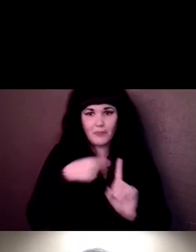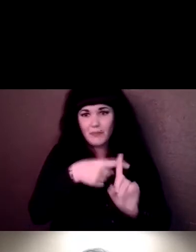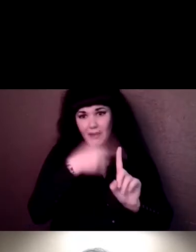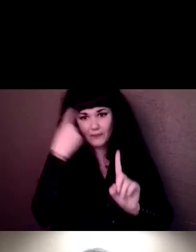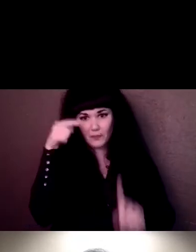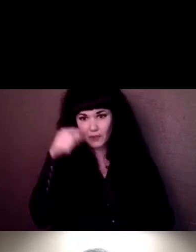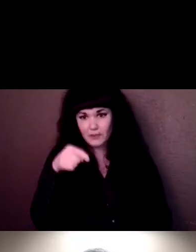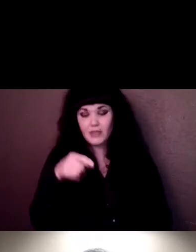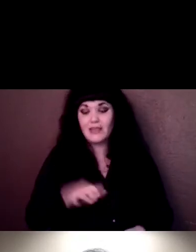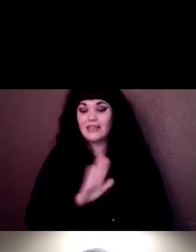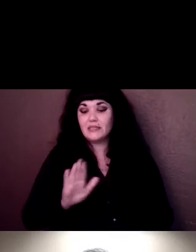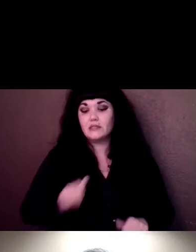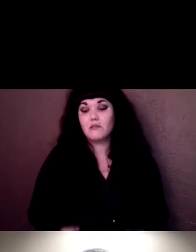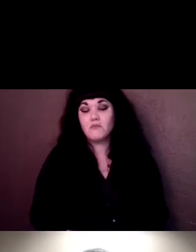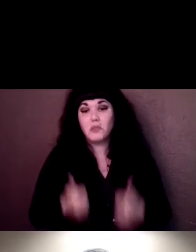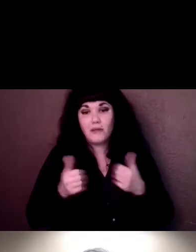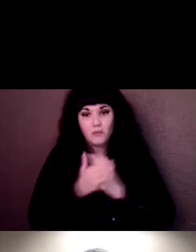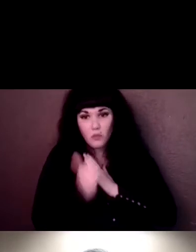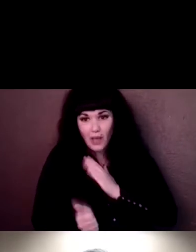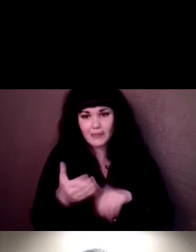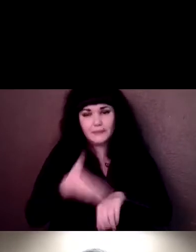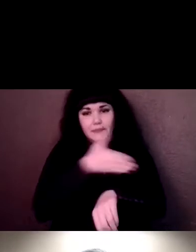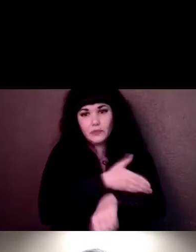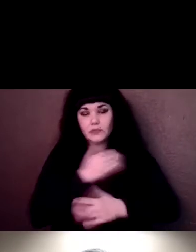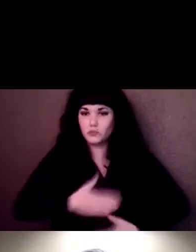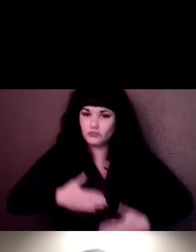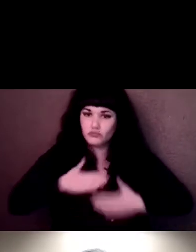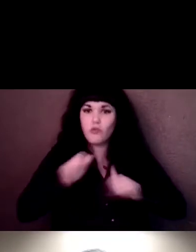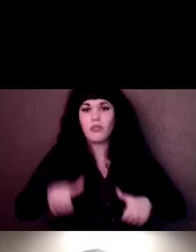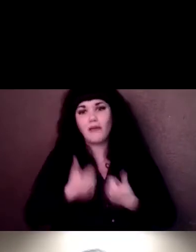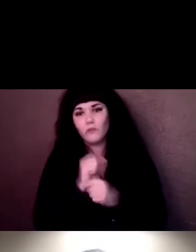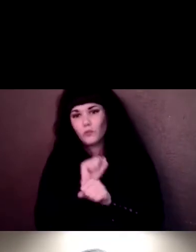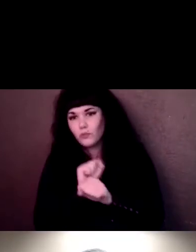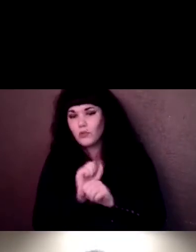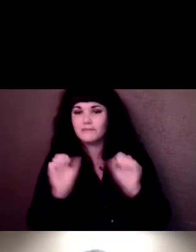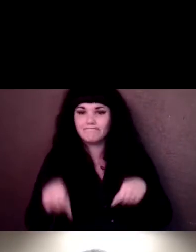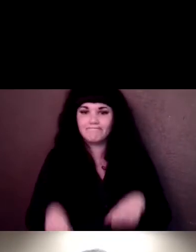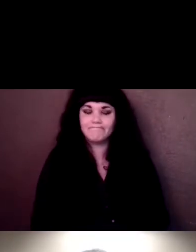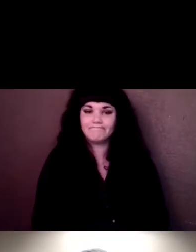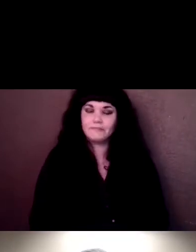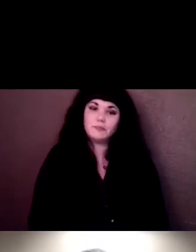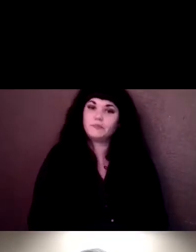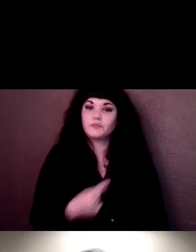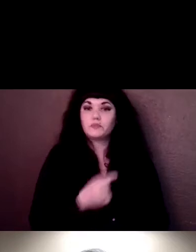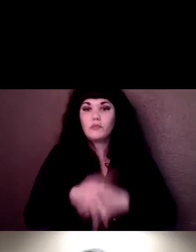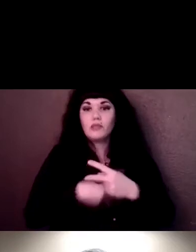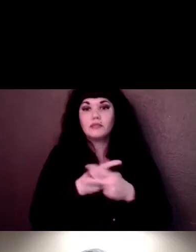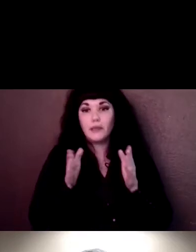his quality of life and to be able to work and enjoy life. And I think this is the type of